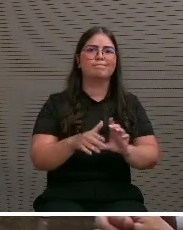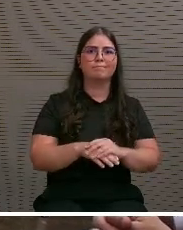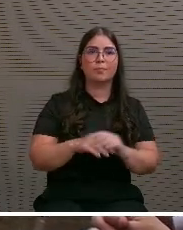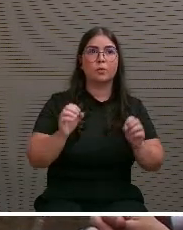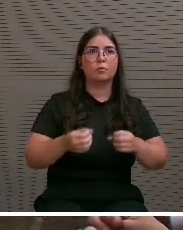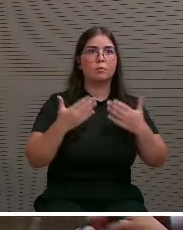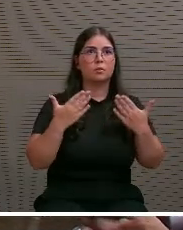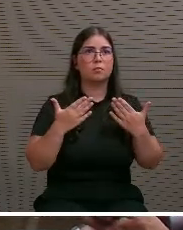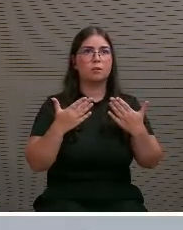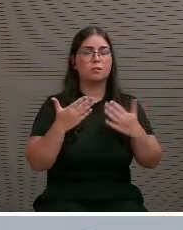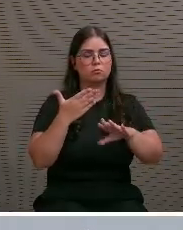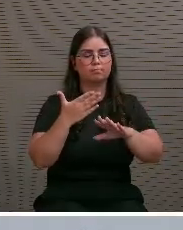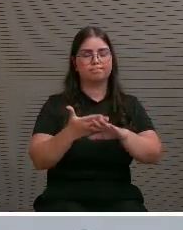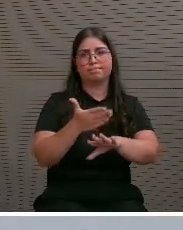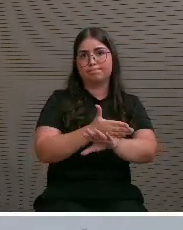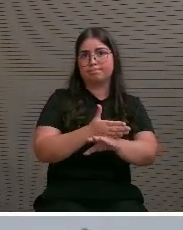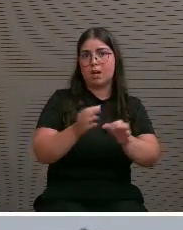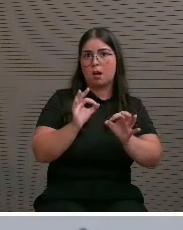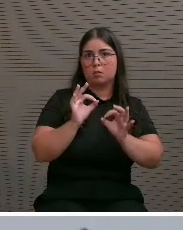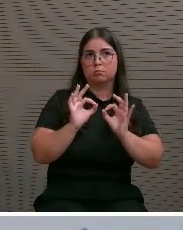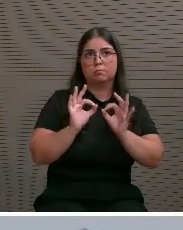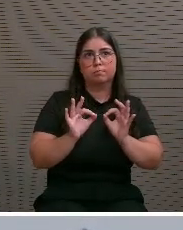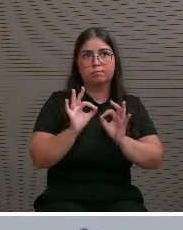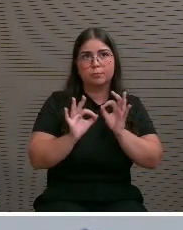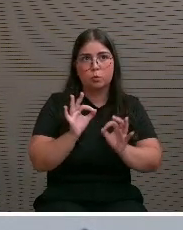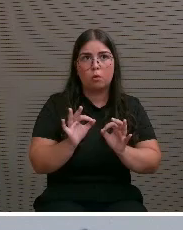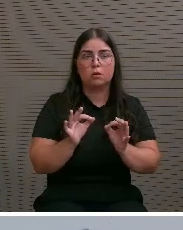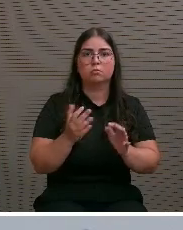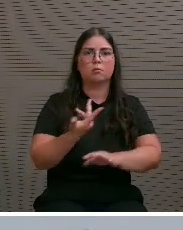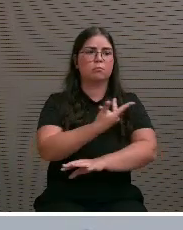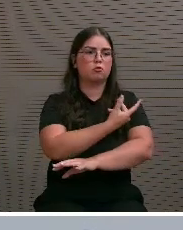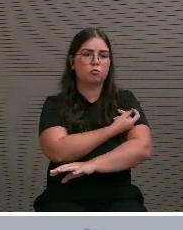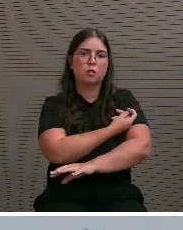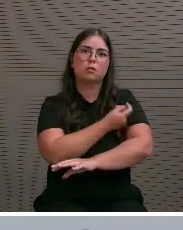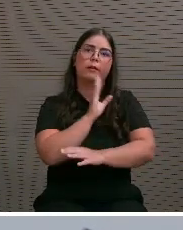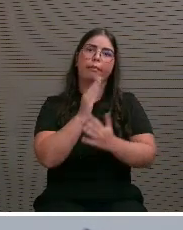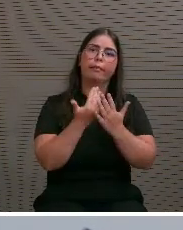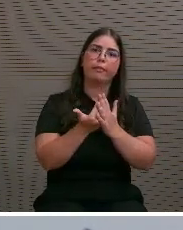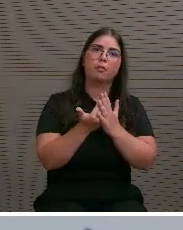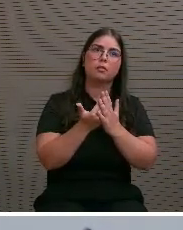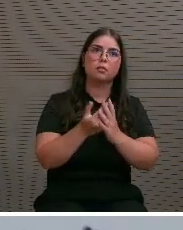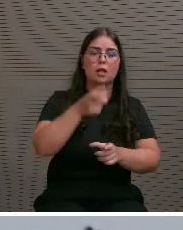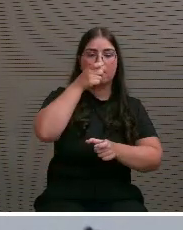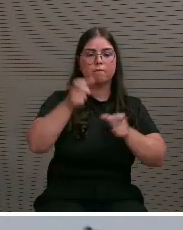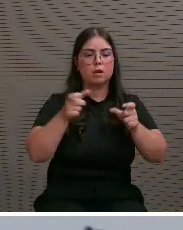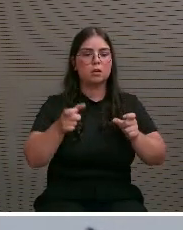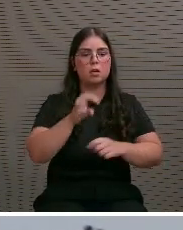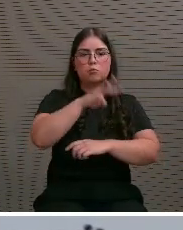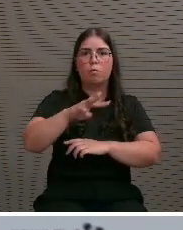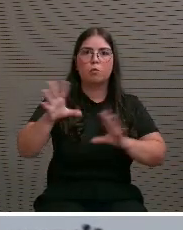these vaccines? And yet, the vaccines have saved millions of lives. They've been